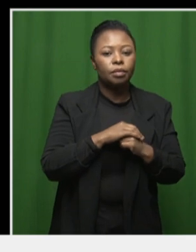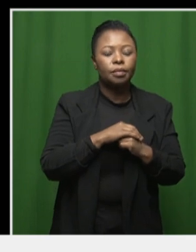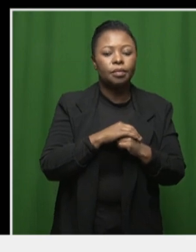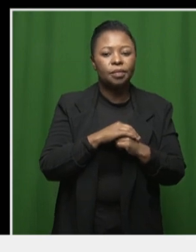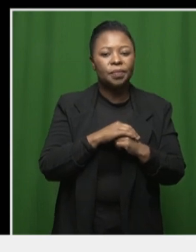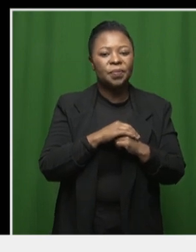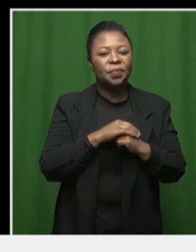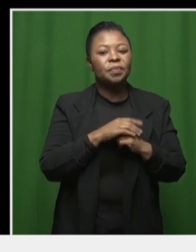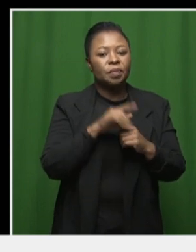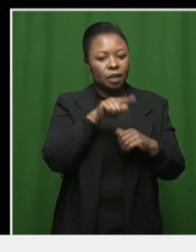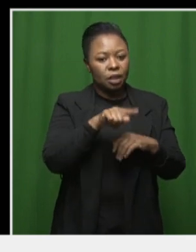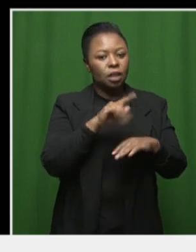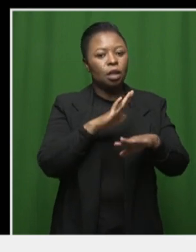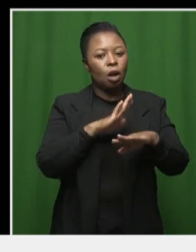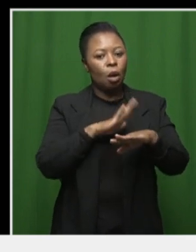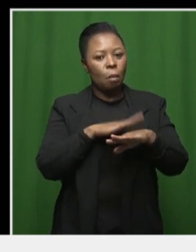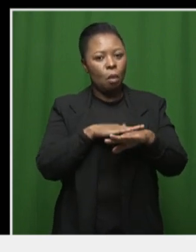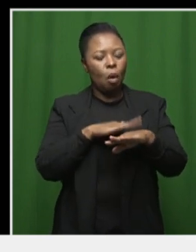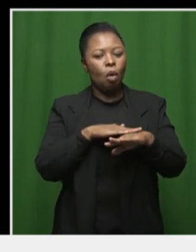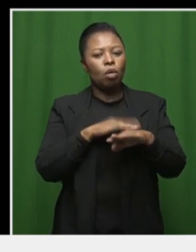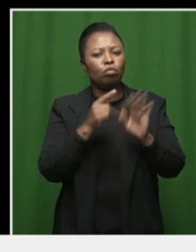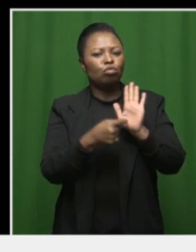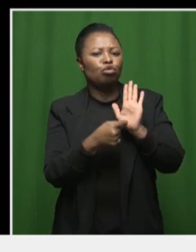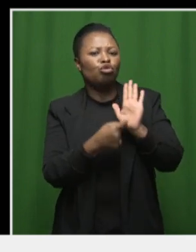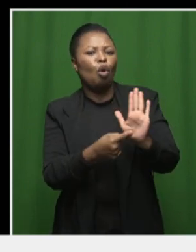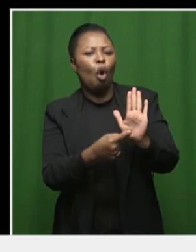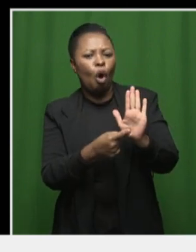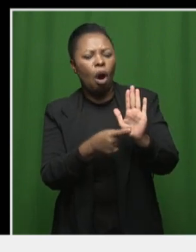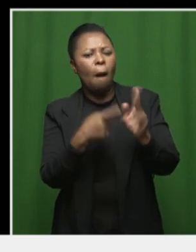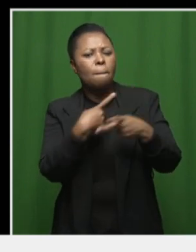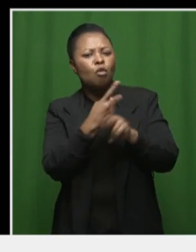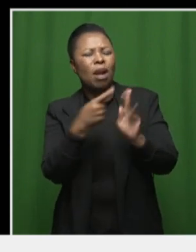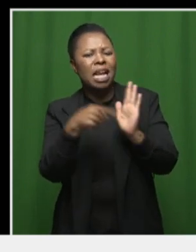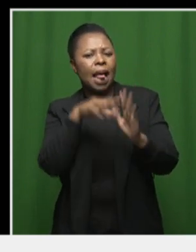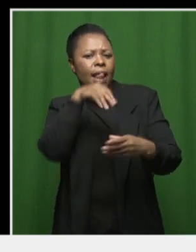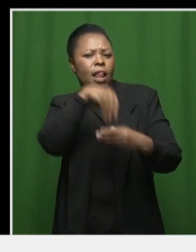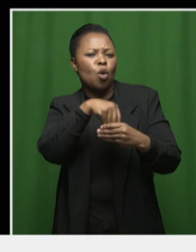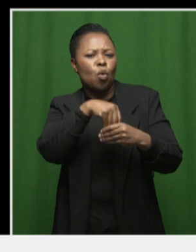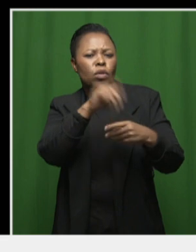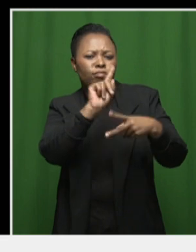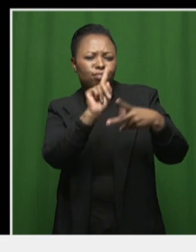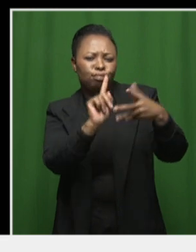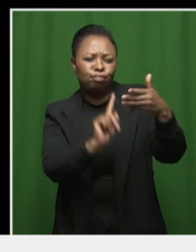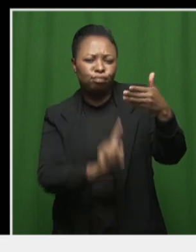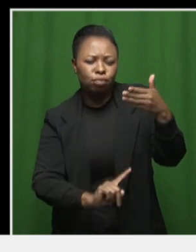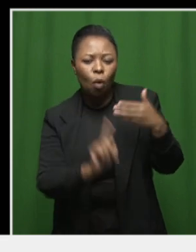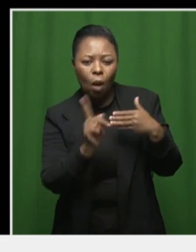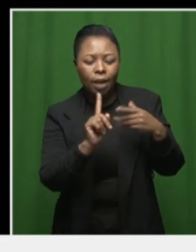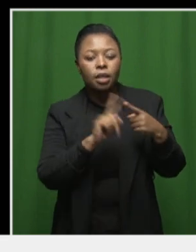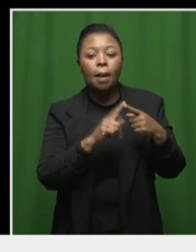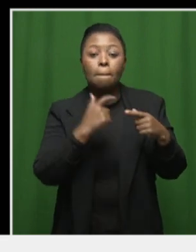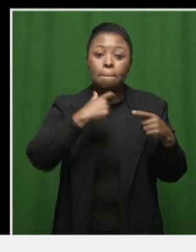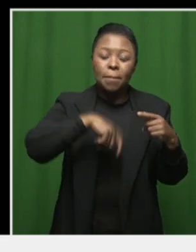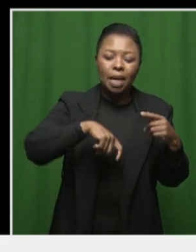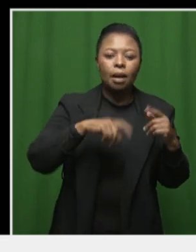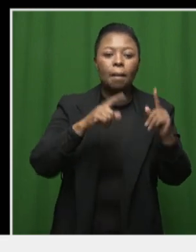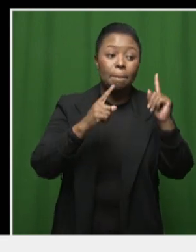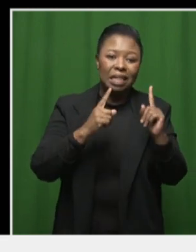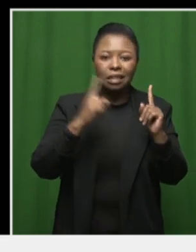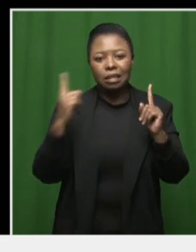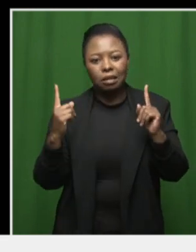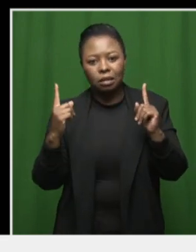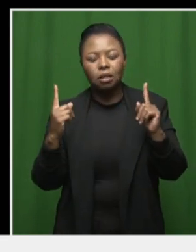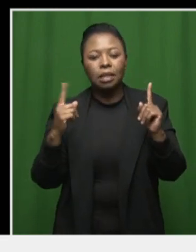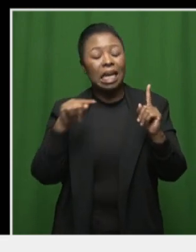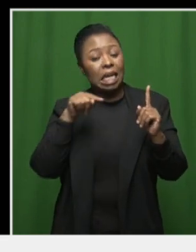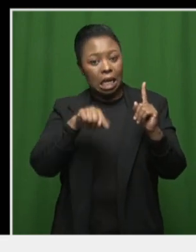is also putting forward a nice roadmap of what this product is going to include. As you mentioned, person-to-person is a huge